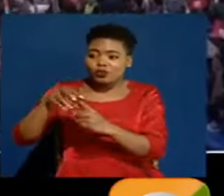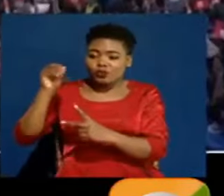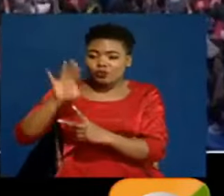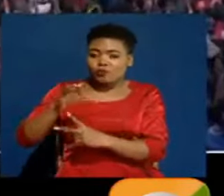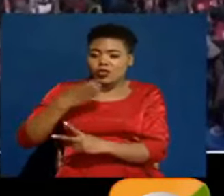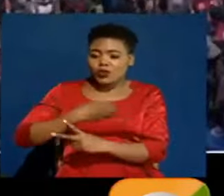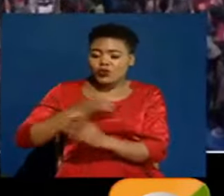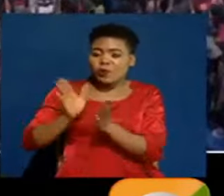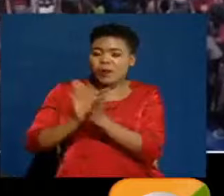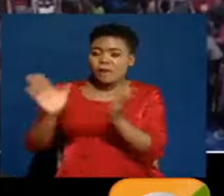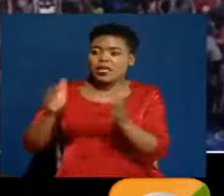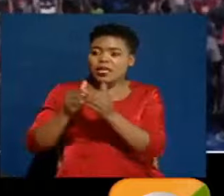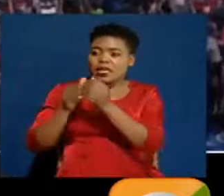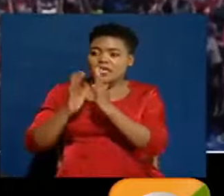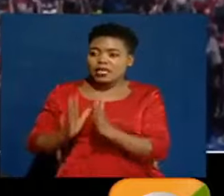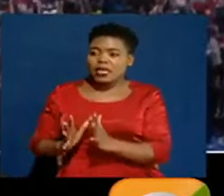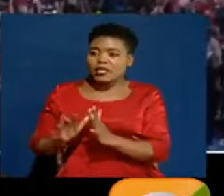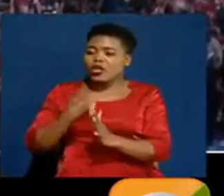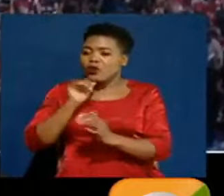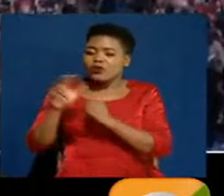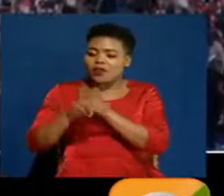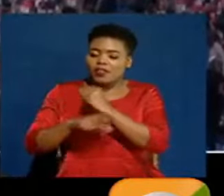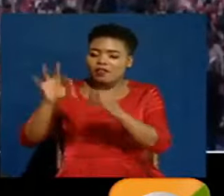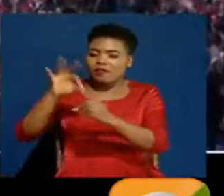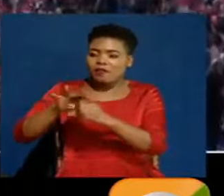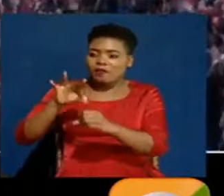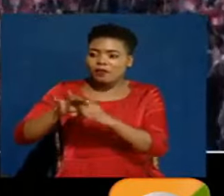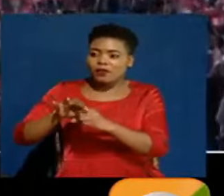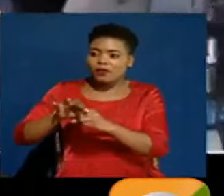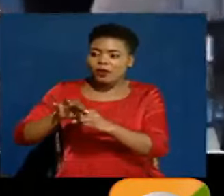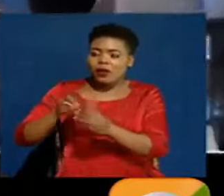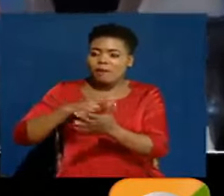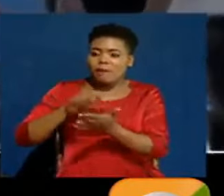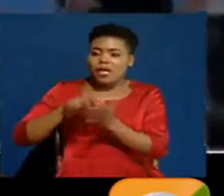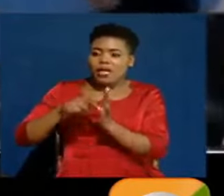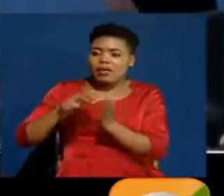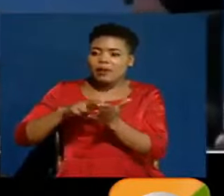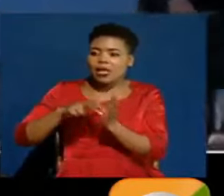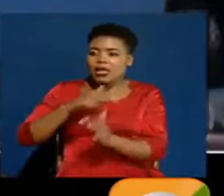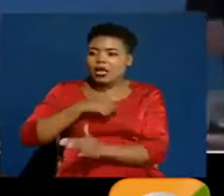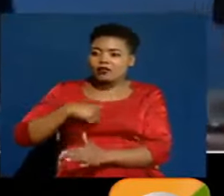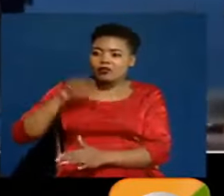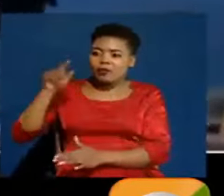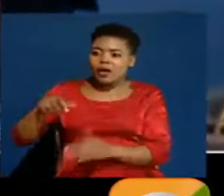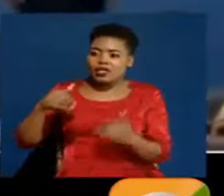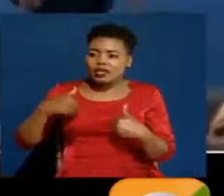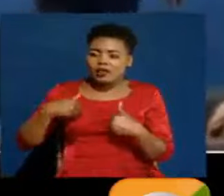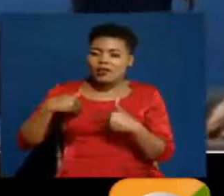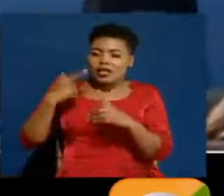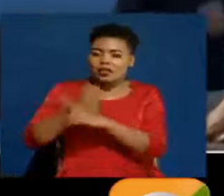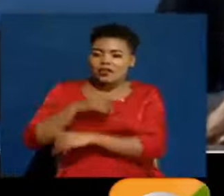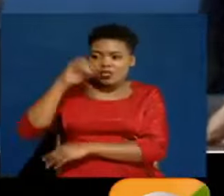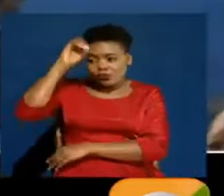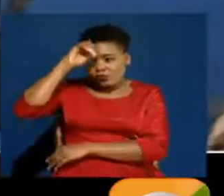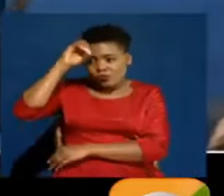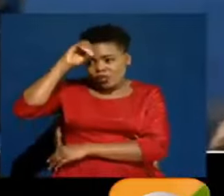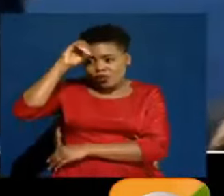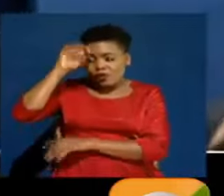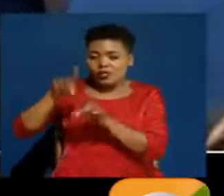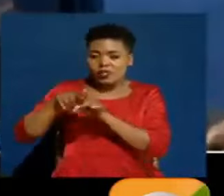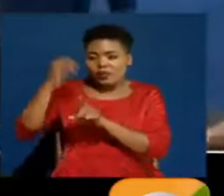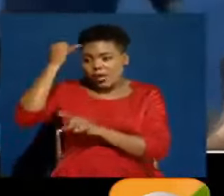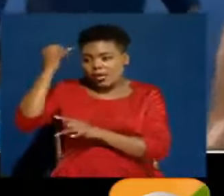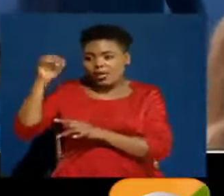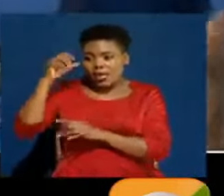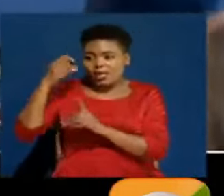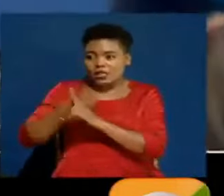leaders presupposes that we must have some differences in opinions and interests. And